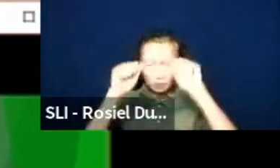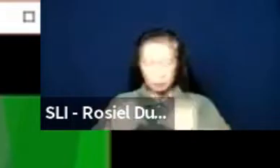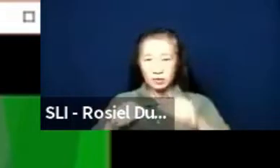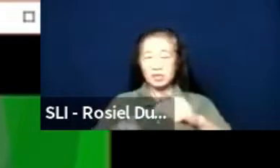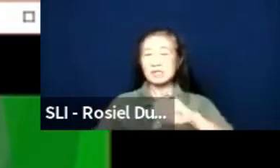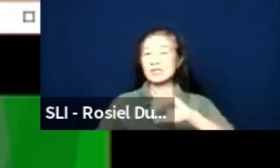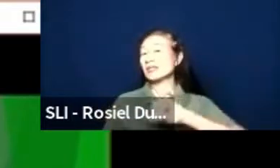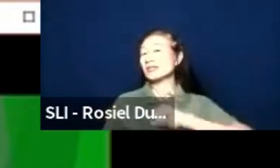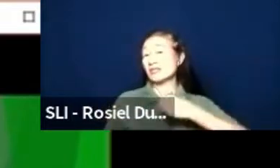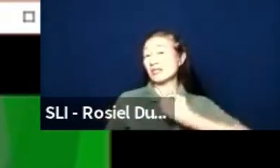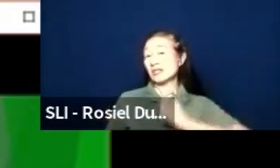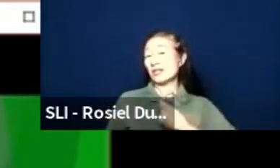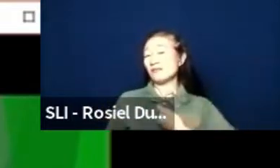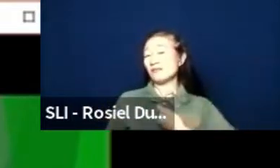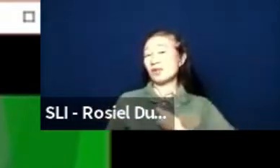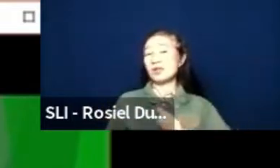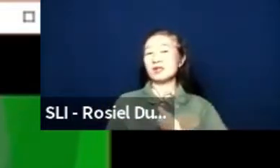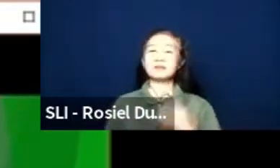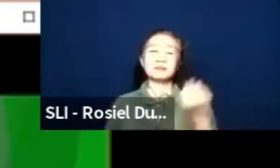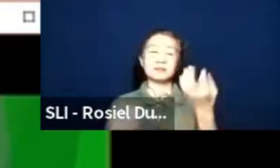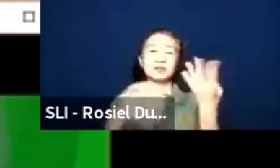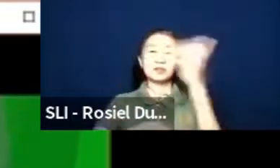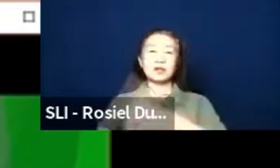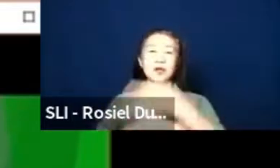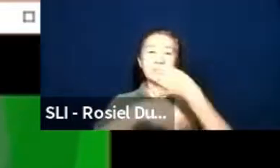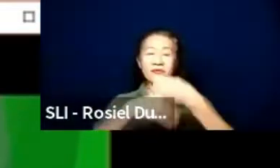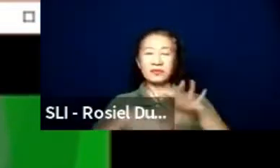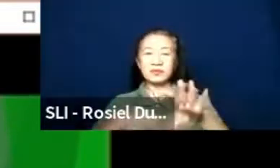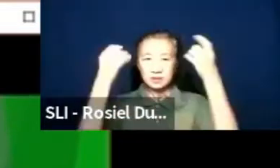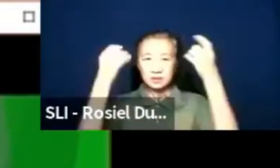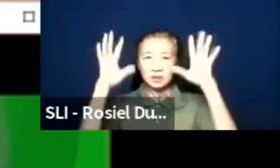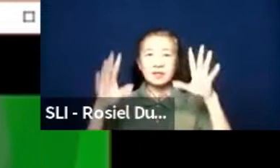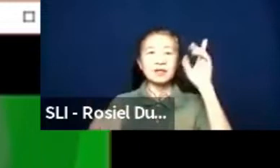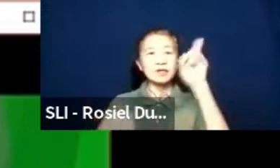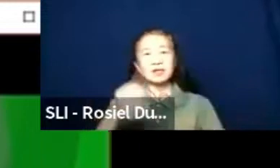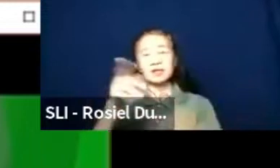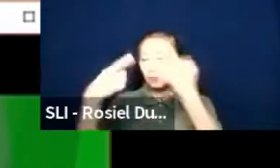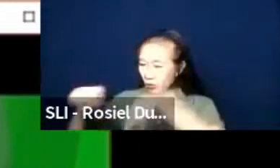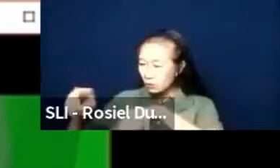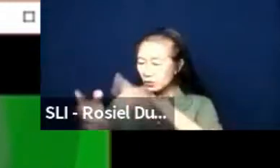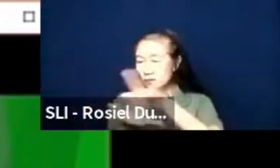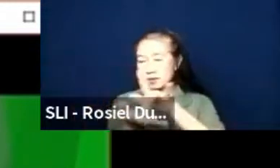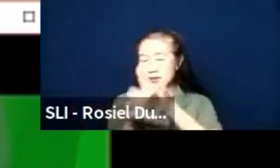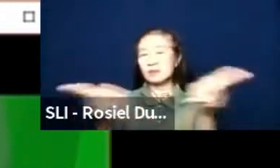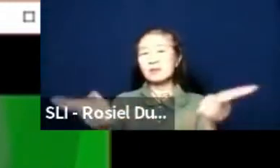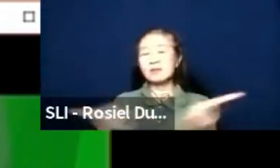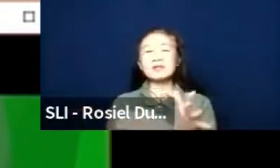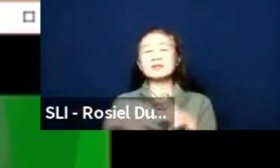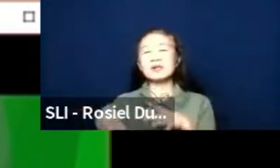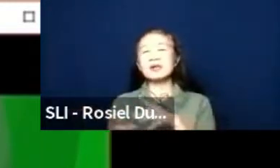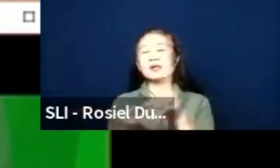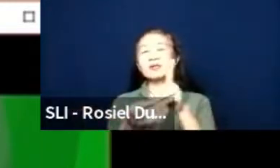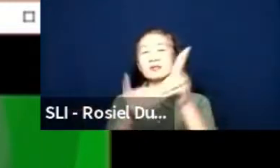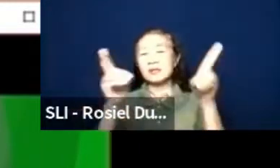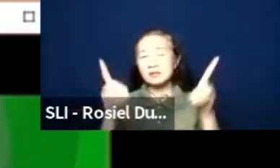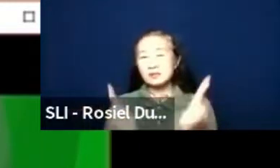days. After disaster, you may not have access to medical facility or even a drugstore. It is crucial to